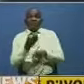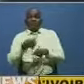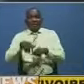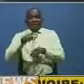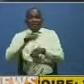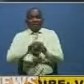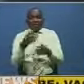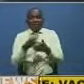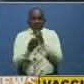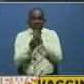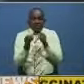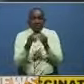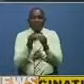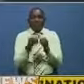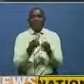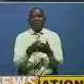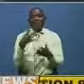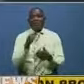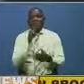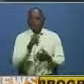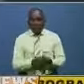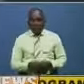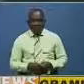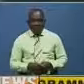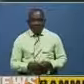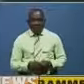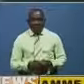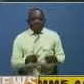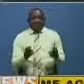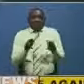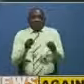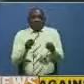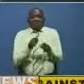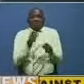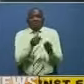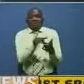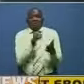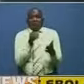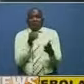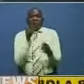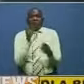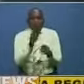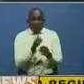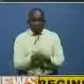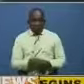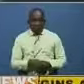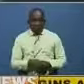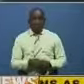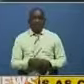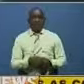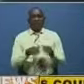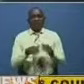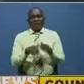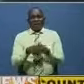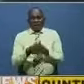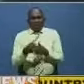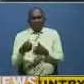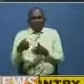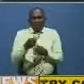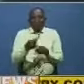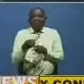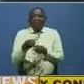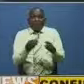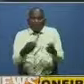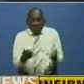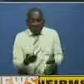expensive, and just tapping into your reservoir of the kind of, I would say, media